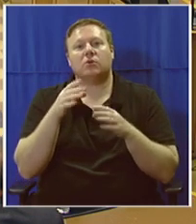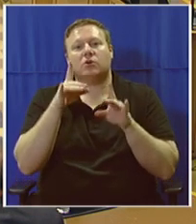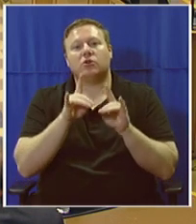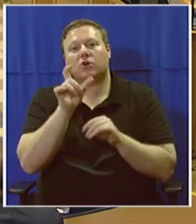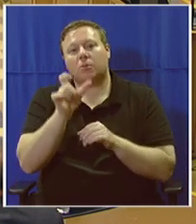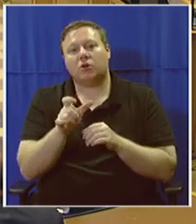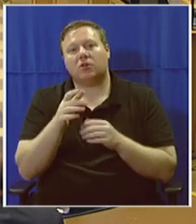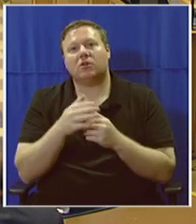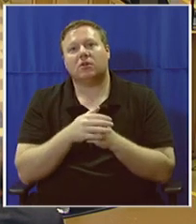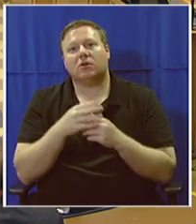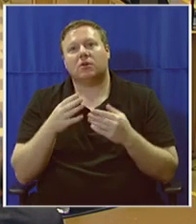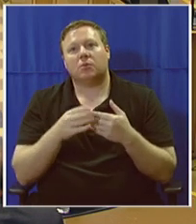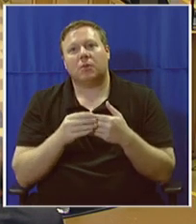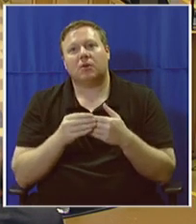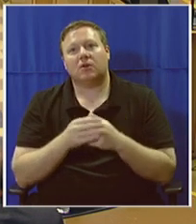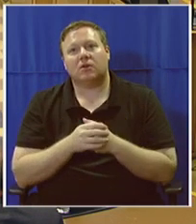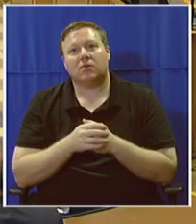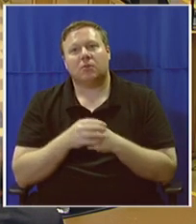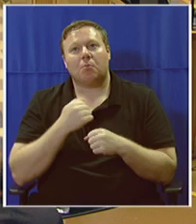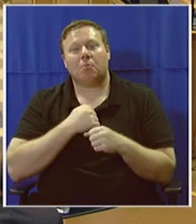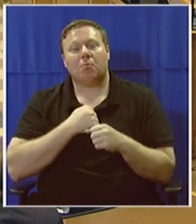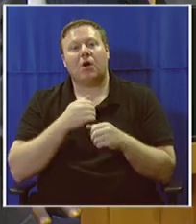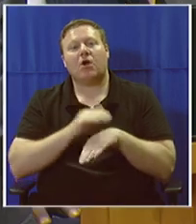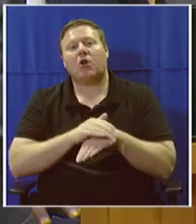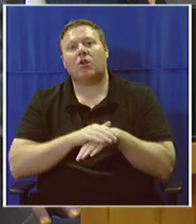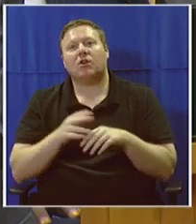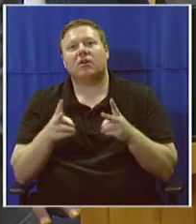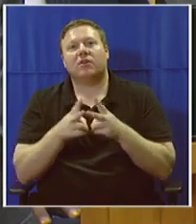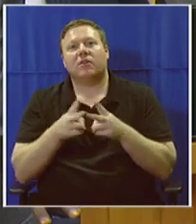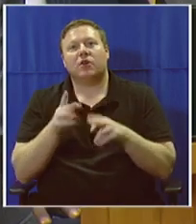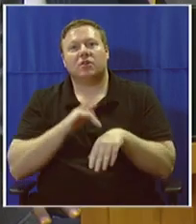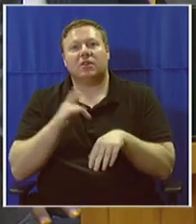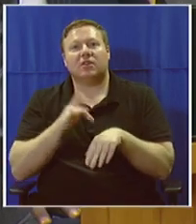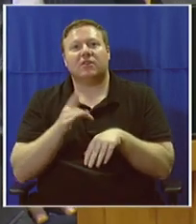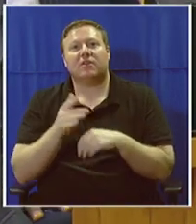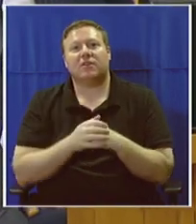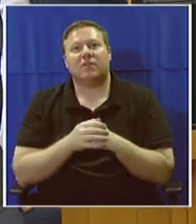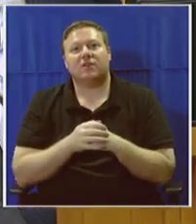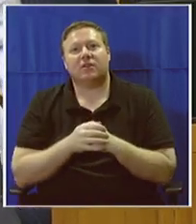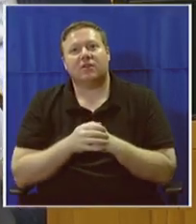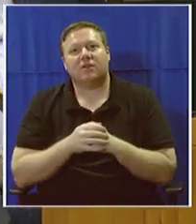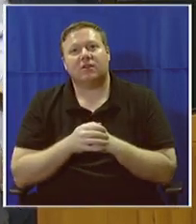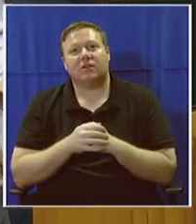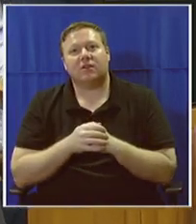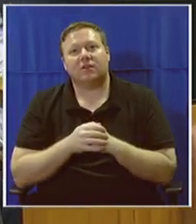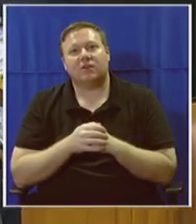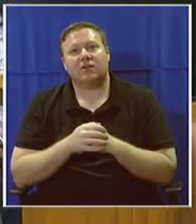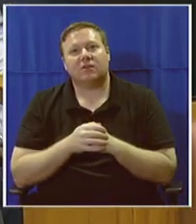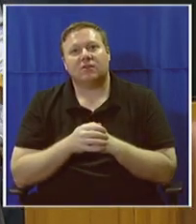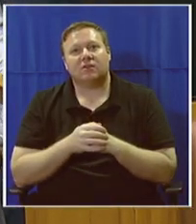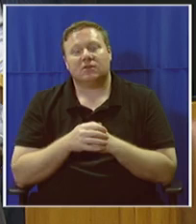my colleague is very insensitive. The Honorable Member, in fact, lost his limb fighting for our